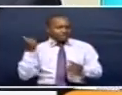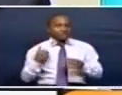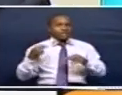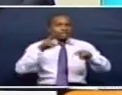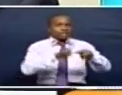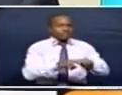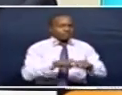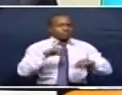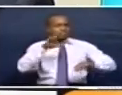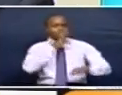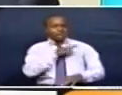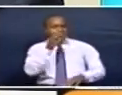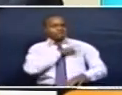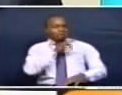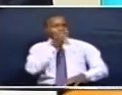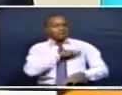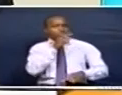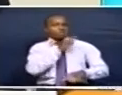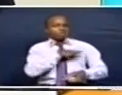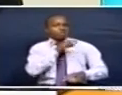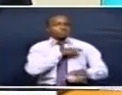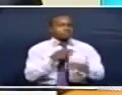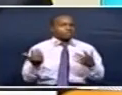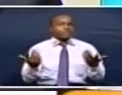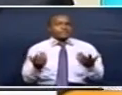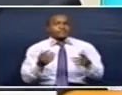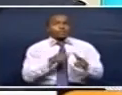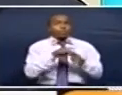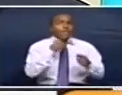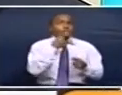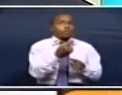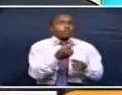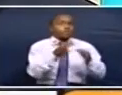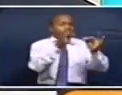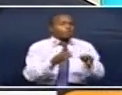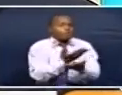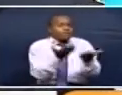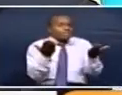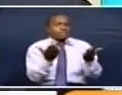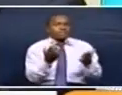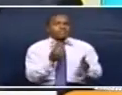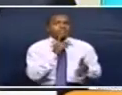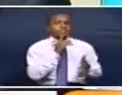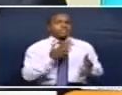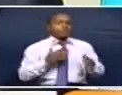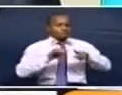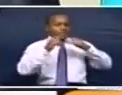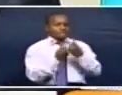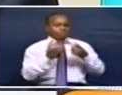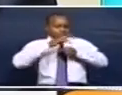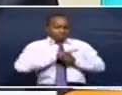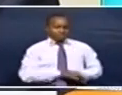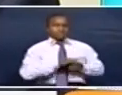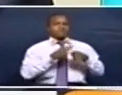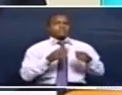get allowances, do their thing, run political wars. When they are told to account for anything, they say our tribe is being finished. And